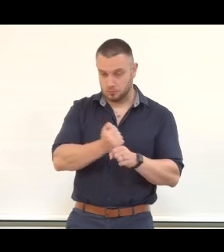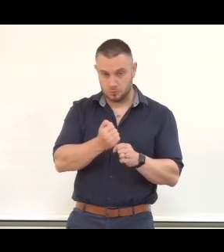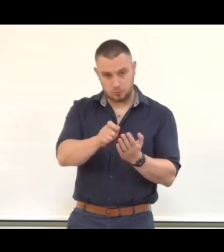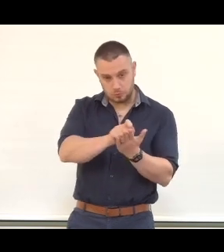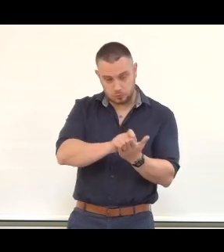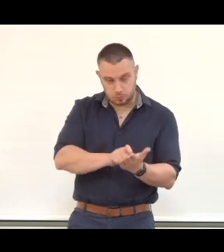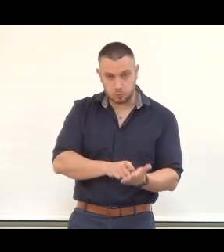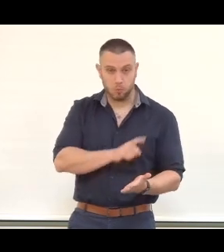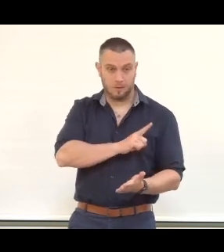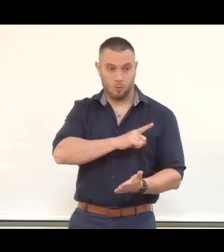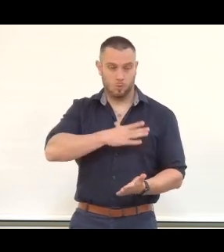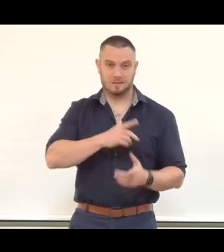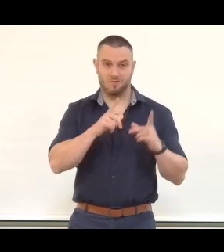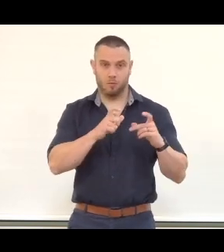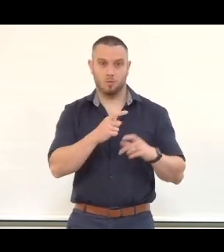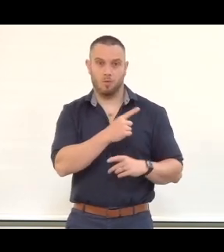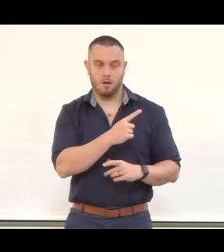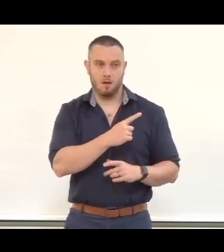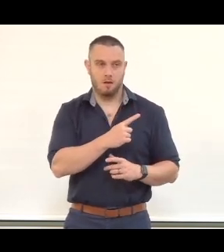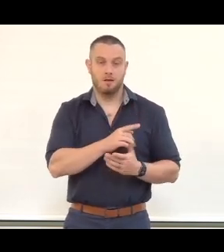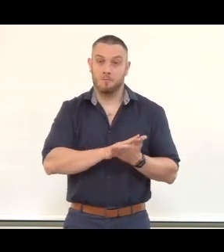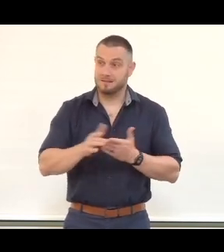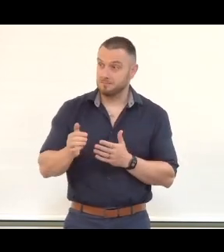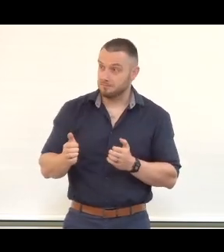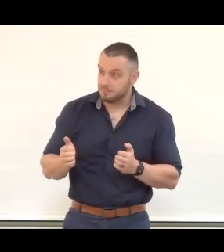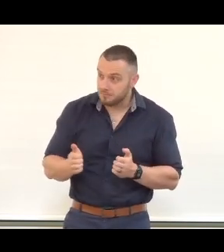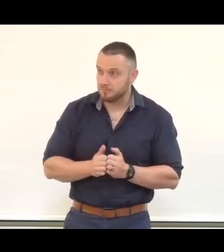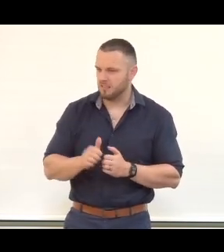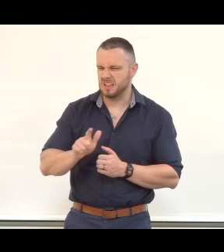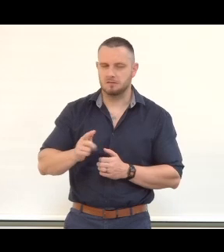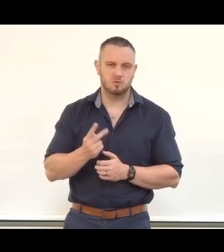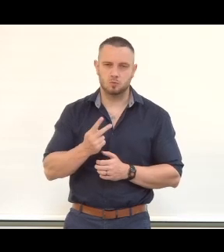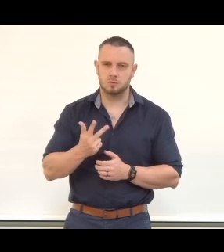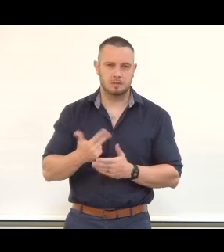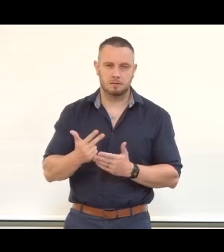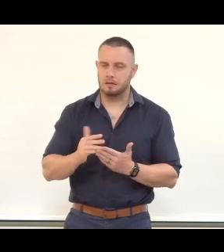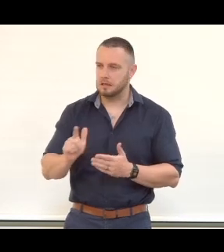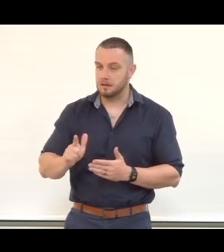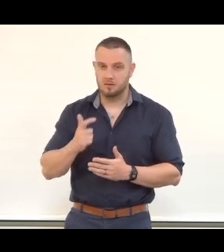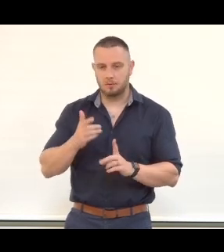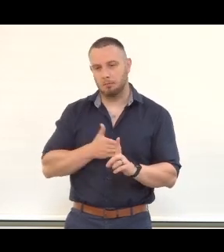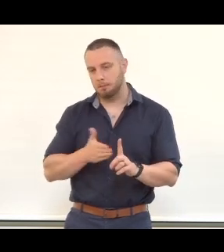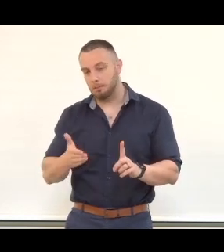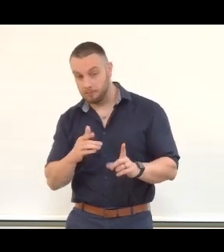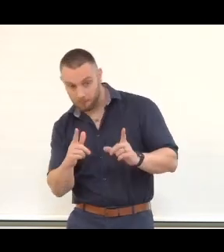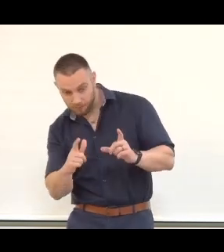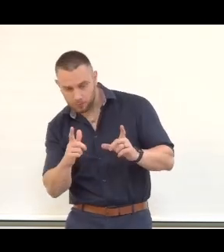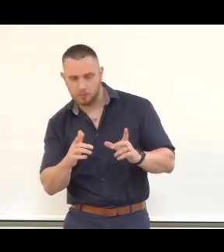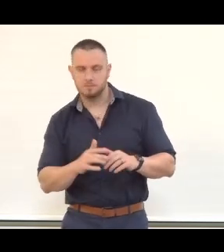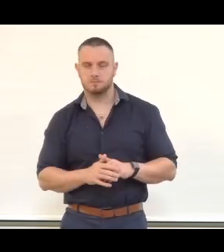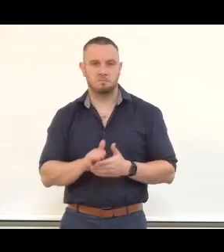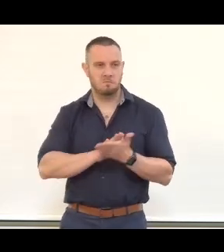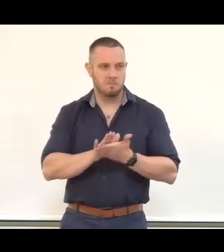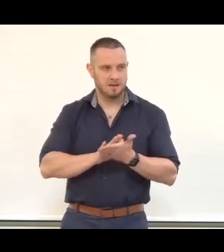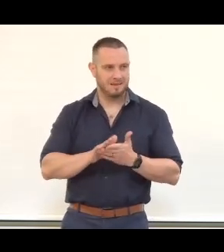the inclination, and then they would give me the go a couple of days later and did a small deviation of the traverse plan to let